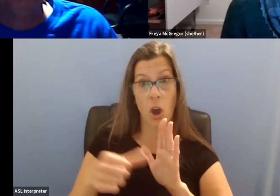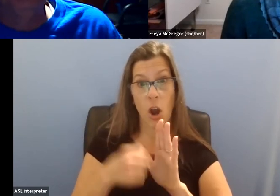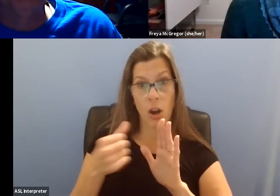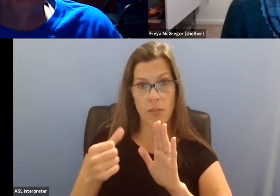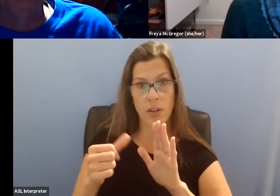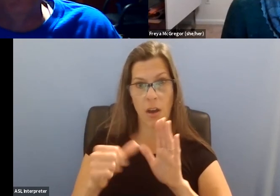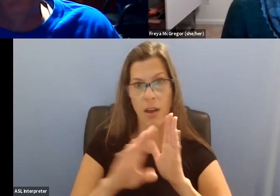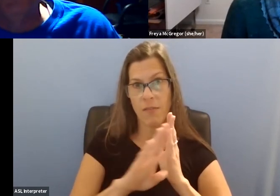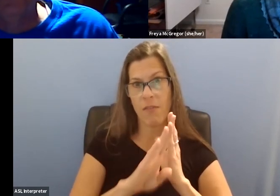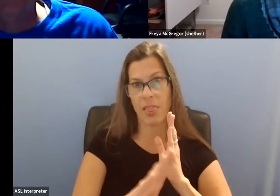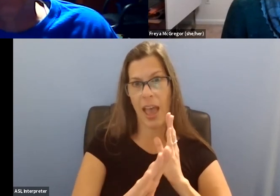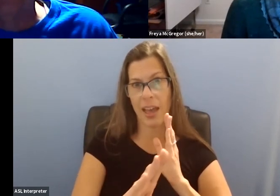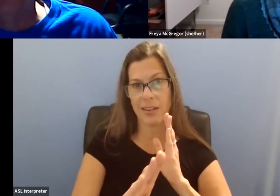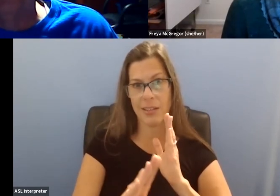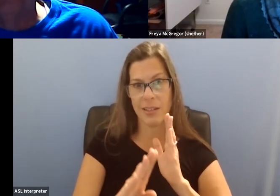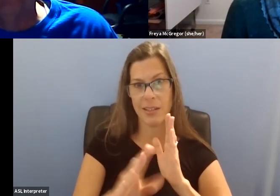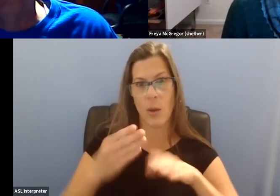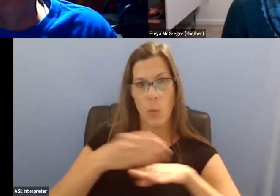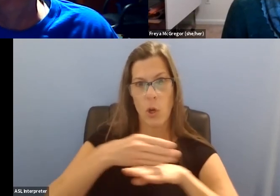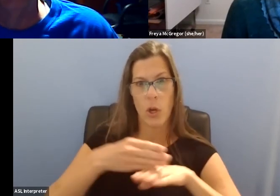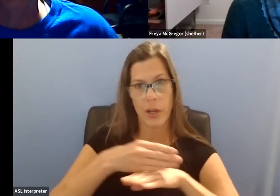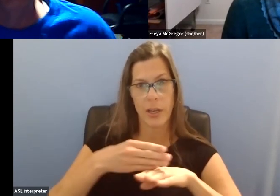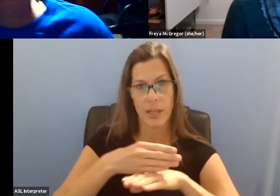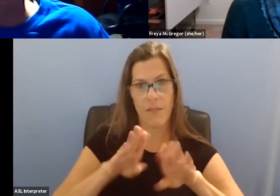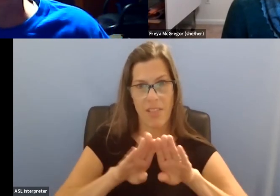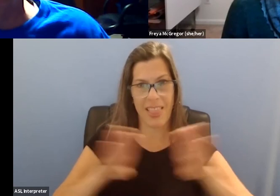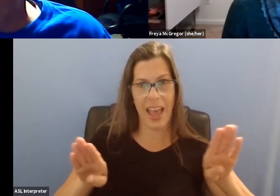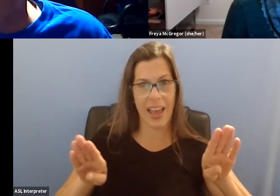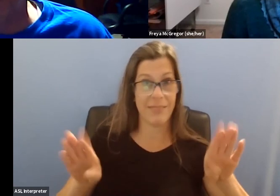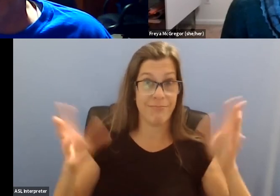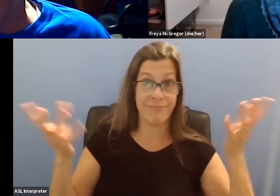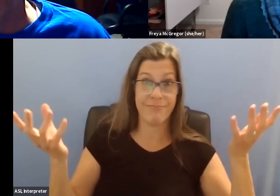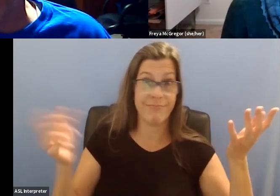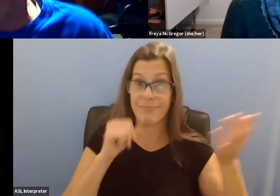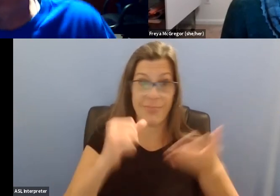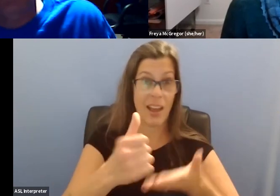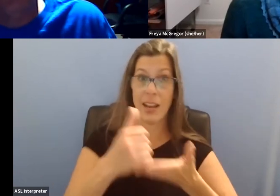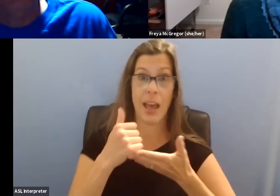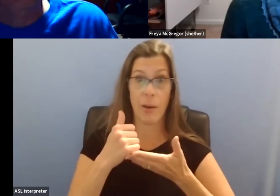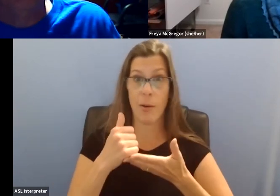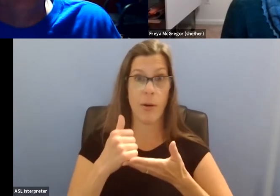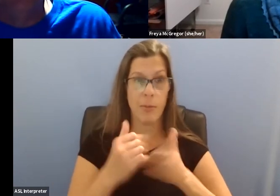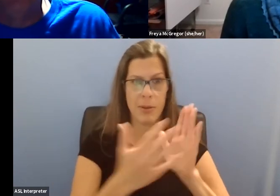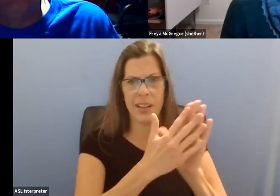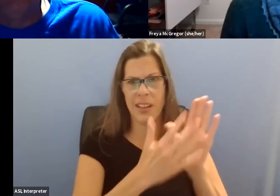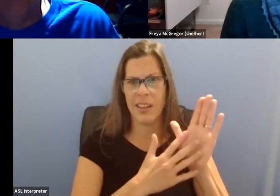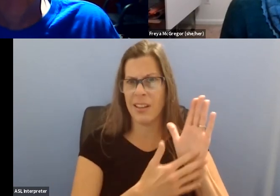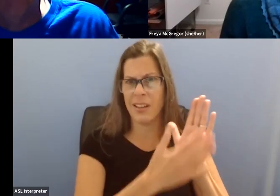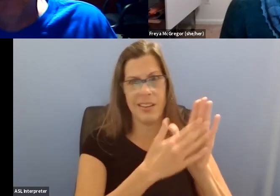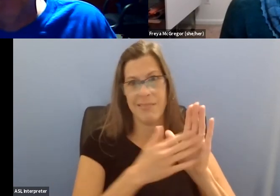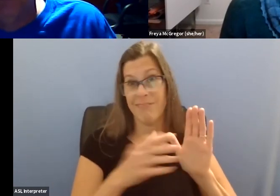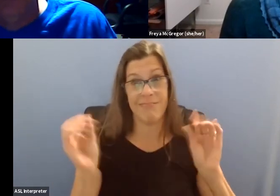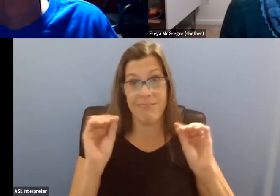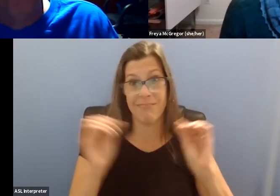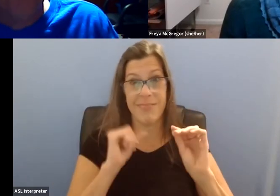piece of wood, um, it does nothing for me. I just can't, uh, I don't learn anything from that.